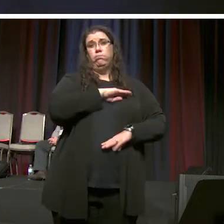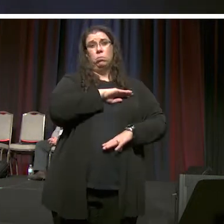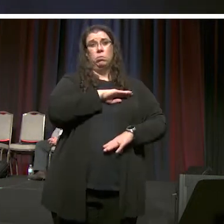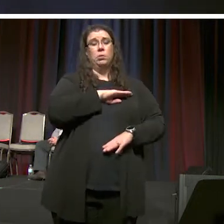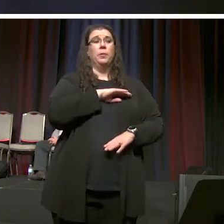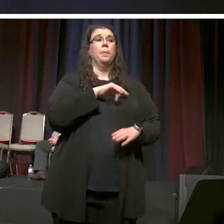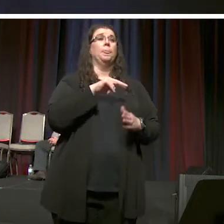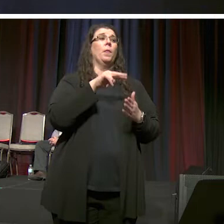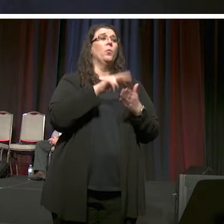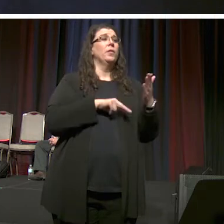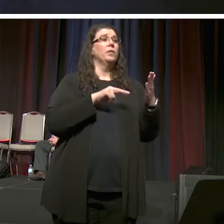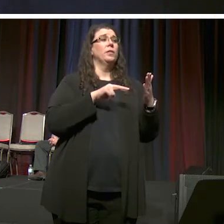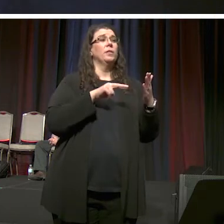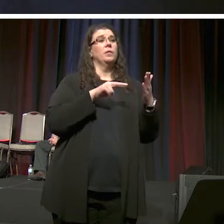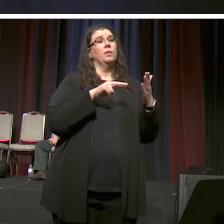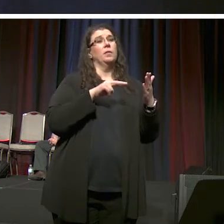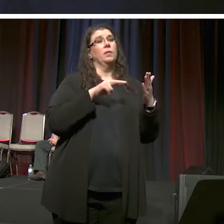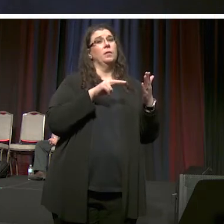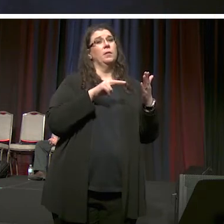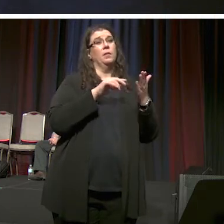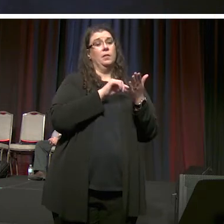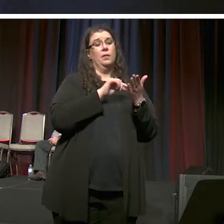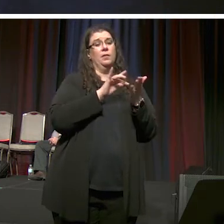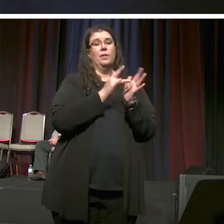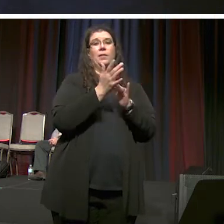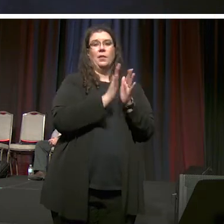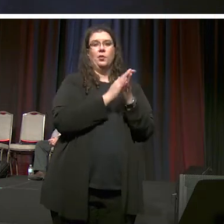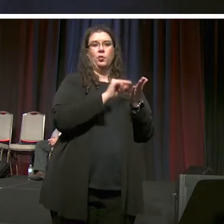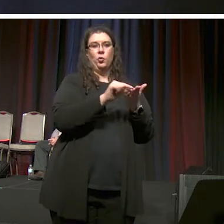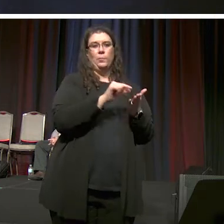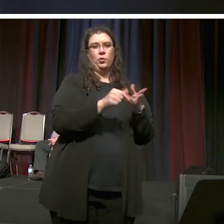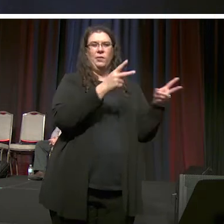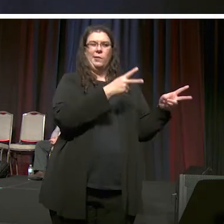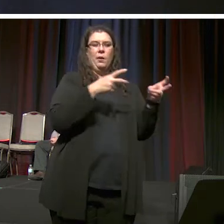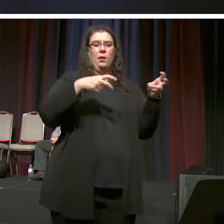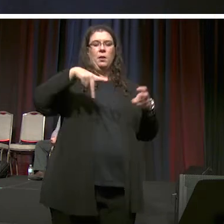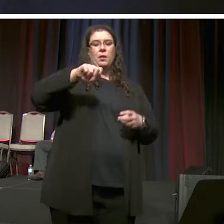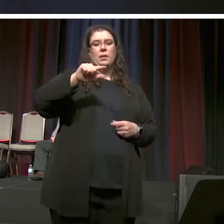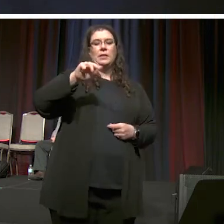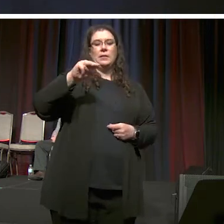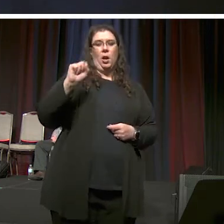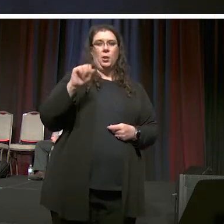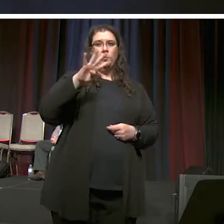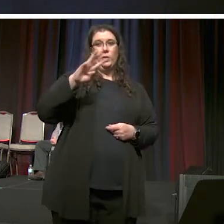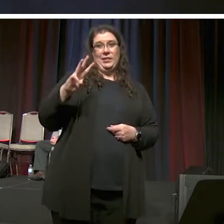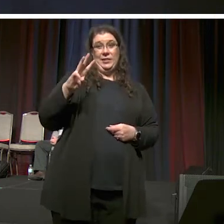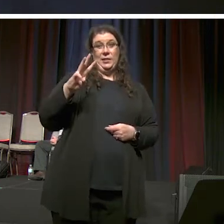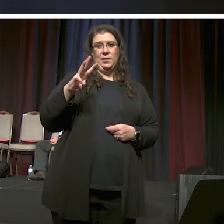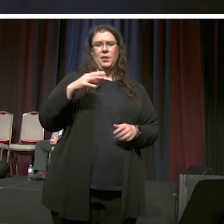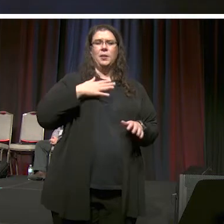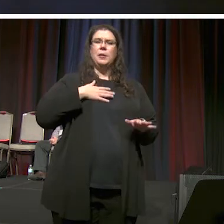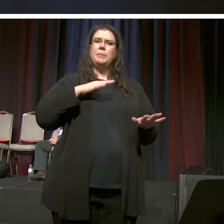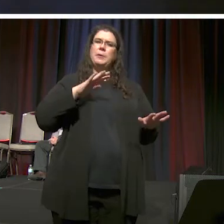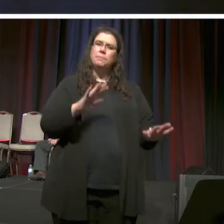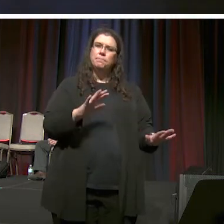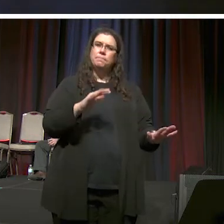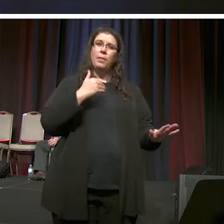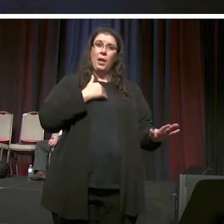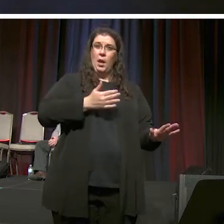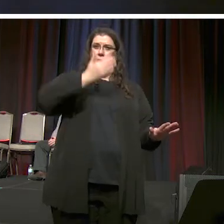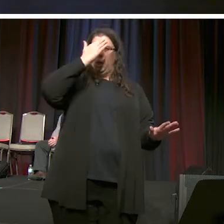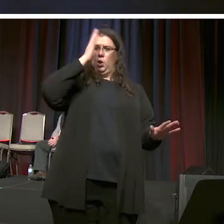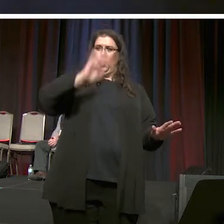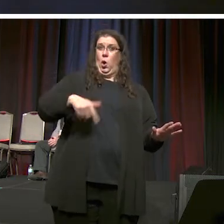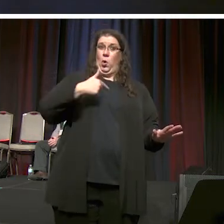scripture that has been chosen from Psalm 46, "Be still and know that I am God." But you know what? That's